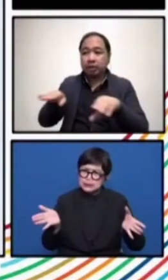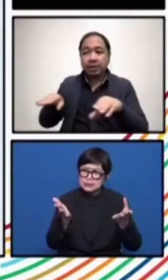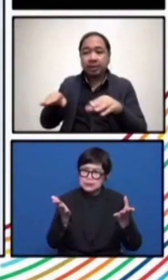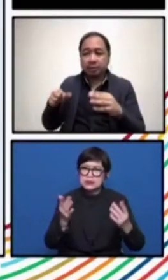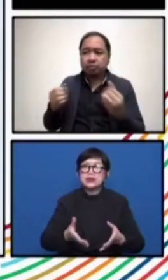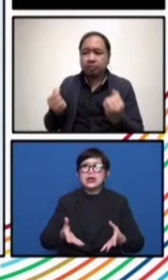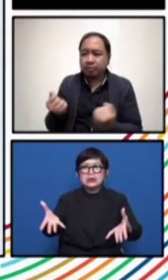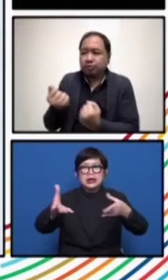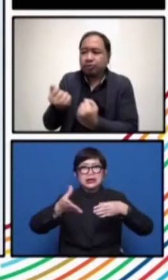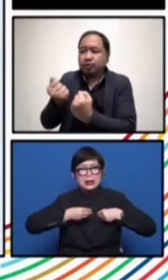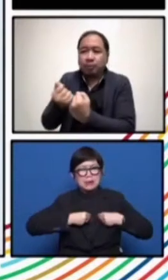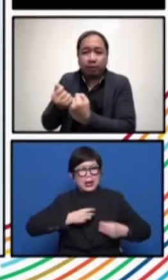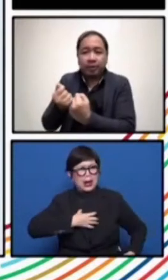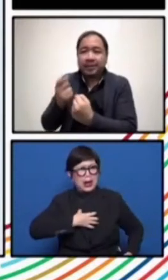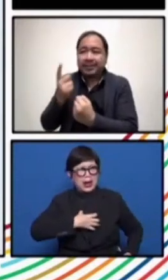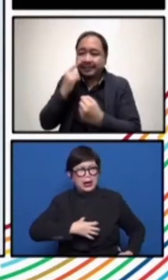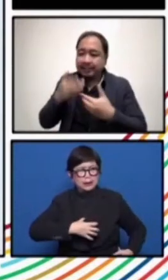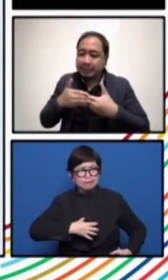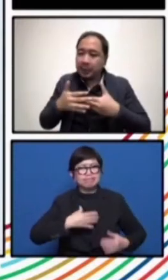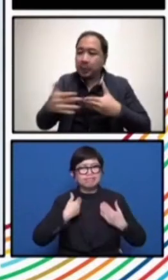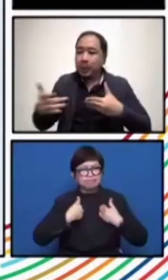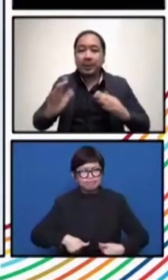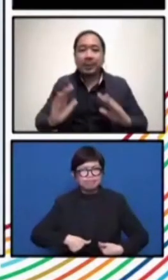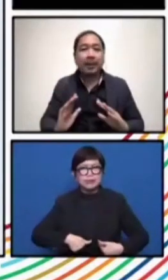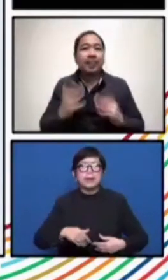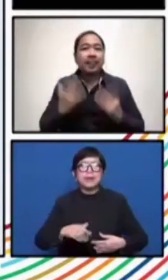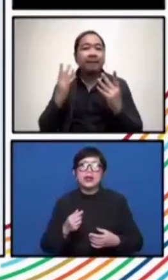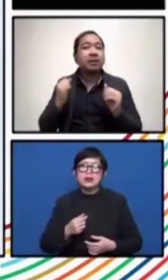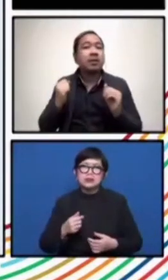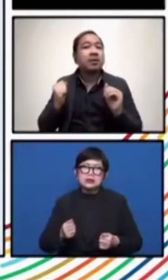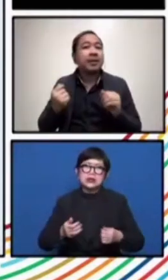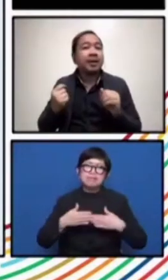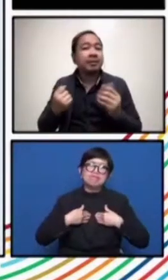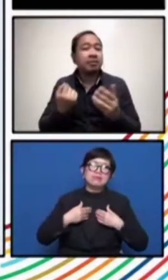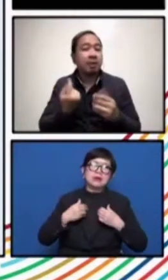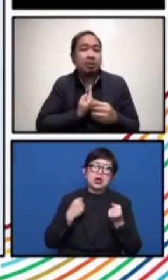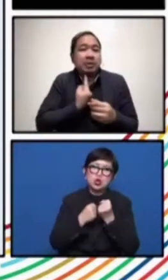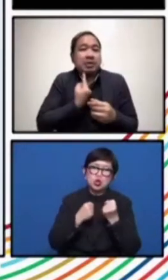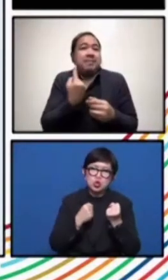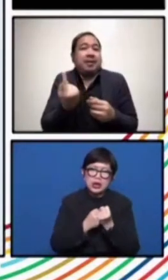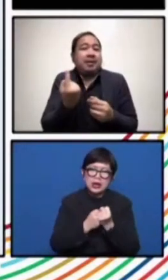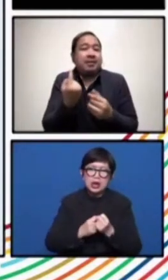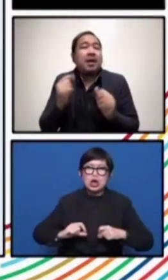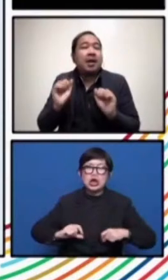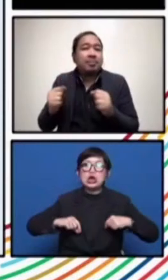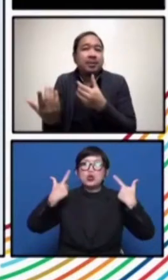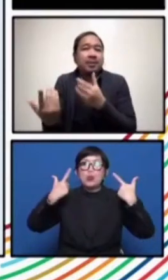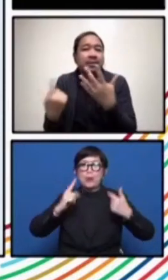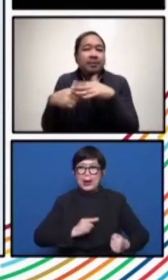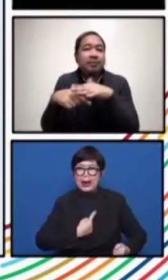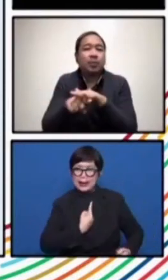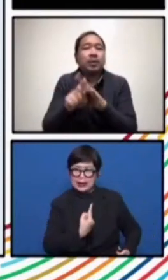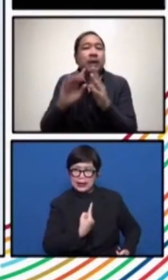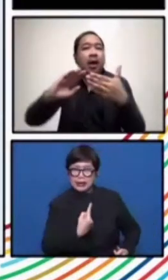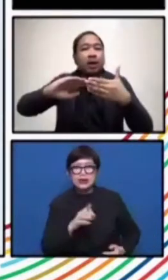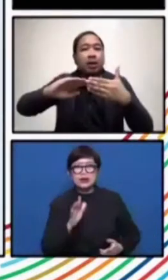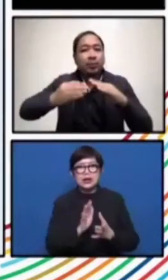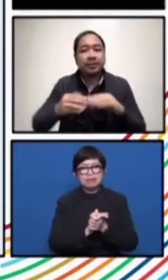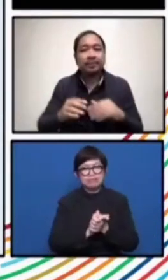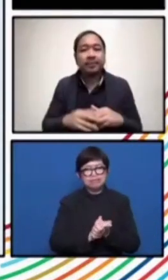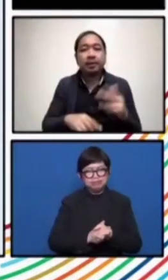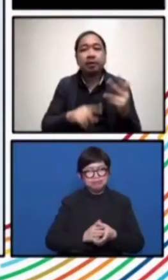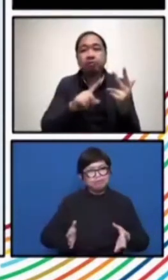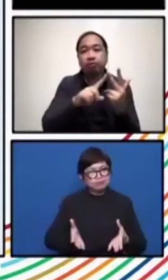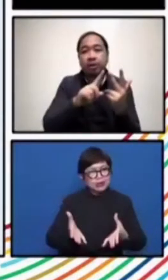Across the Life Course to live independently and be included in communities three they grow up in